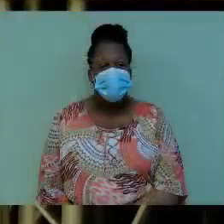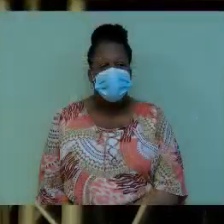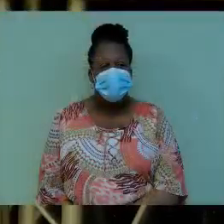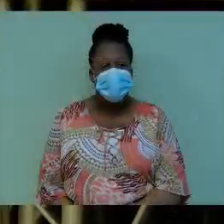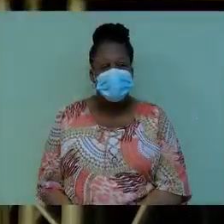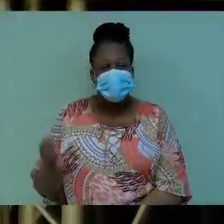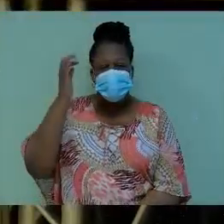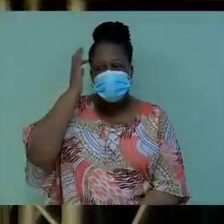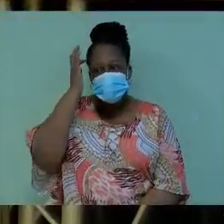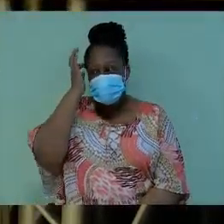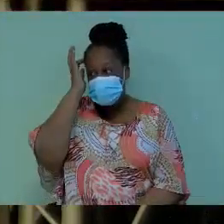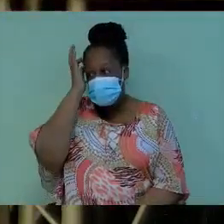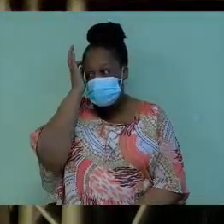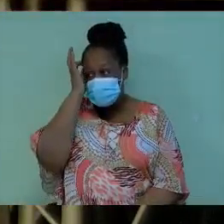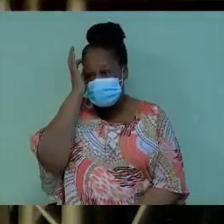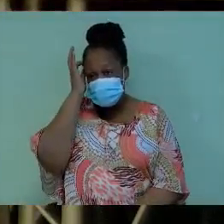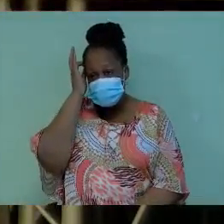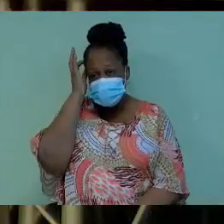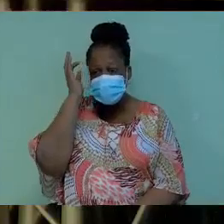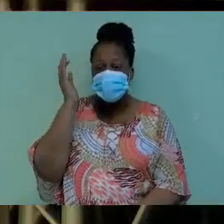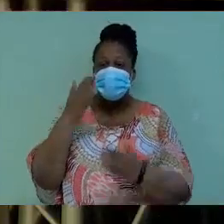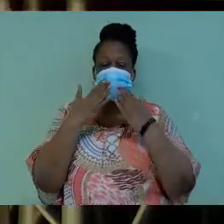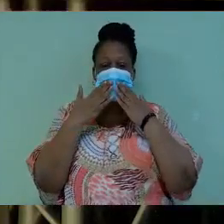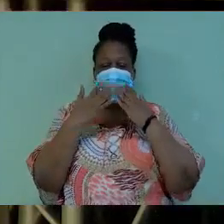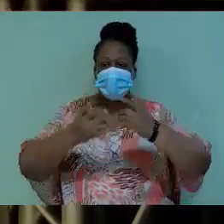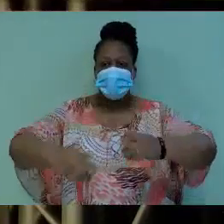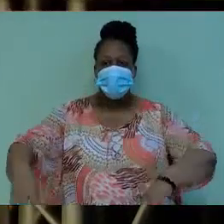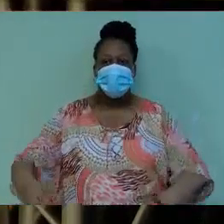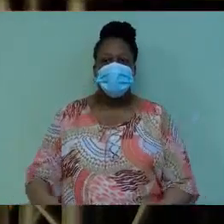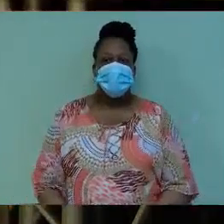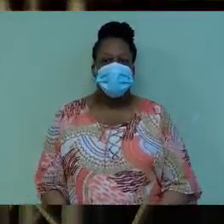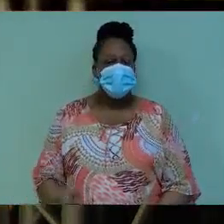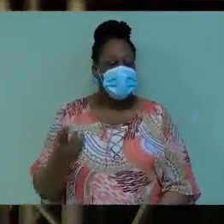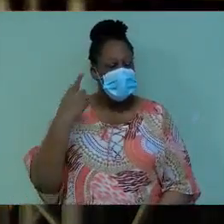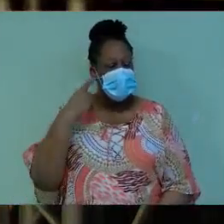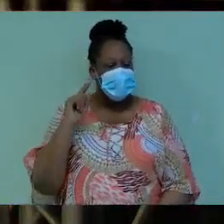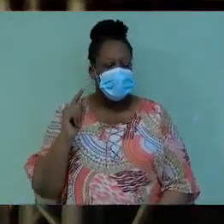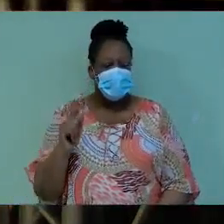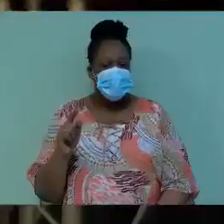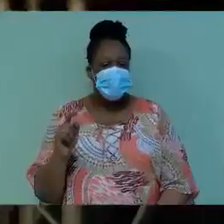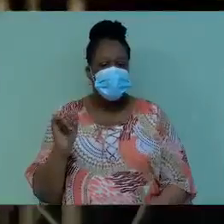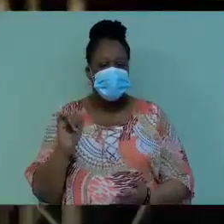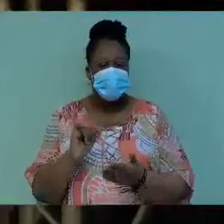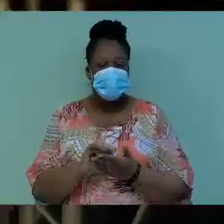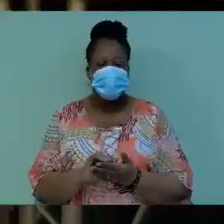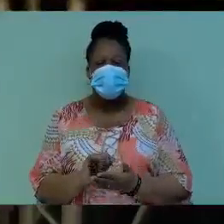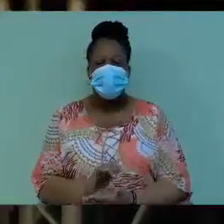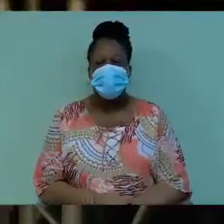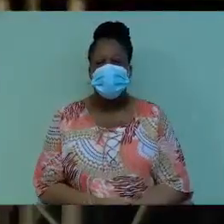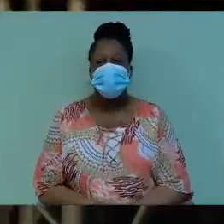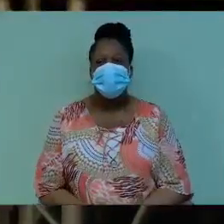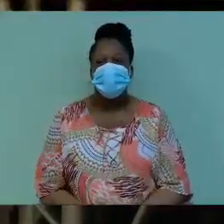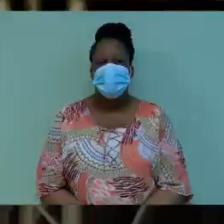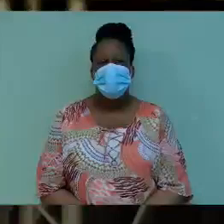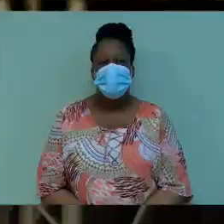Thank you very much, Ms. Blanchard, for your PowerPoint presentation